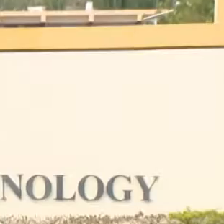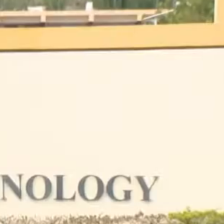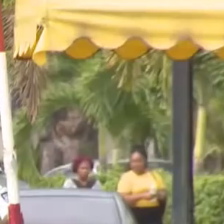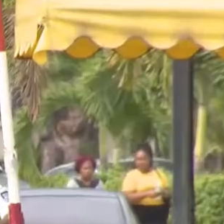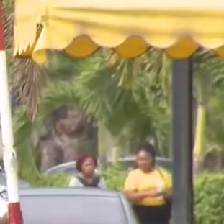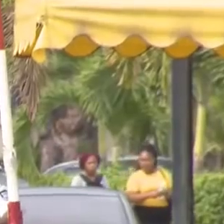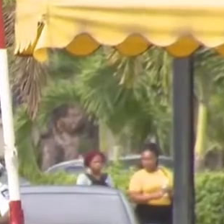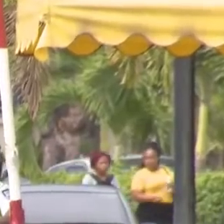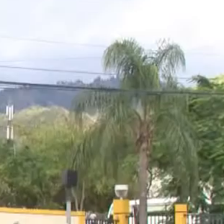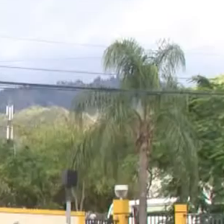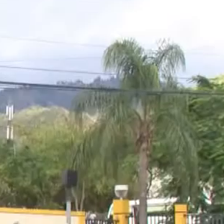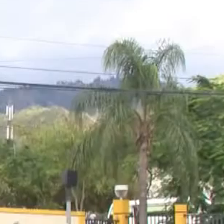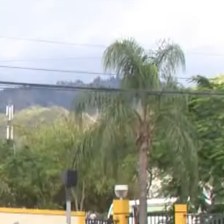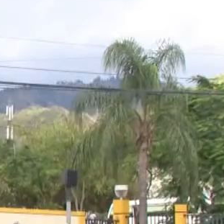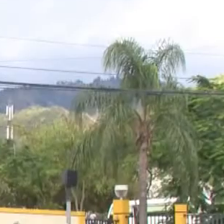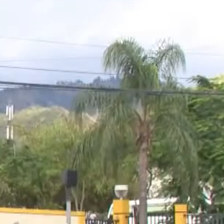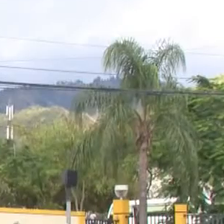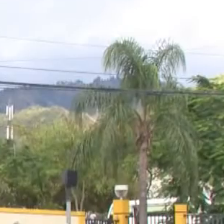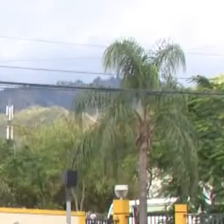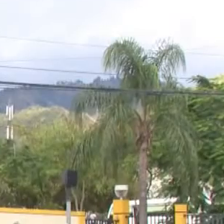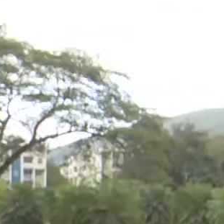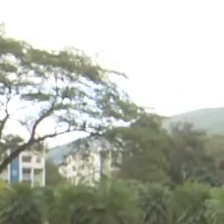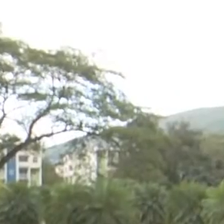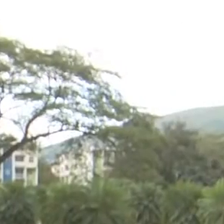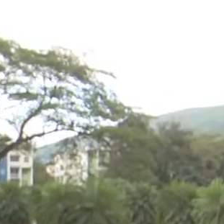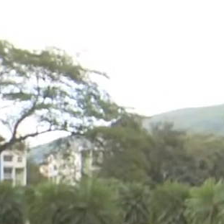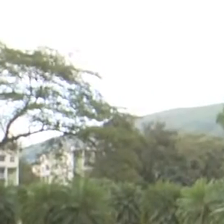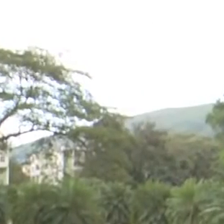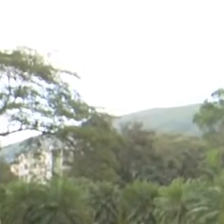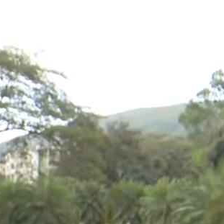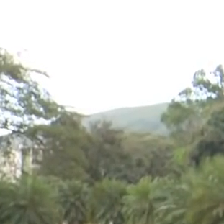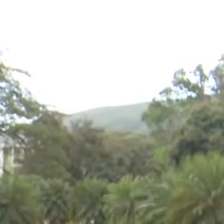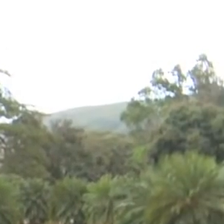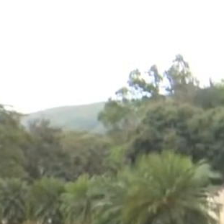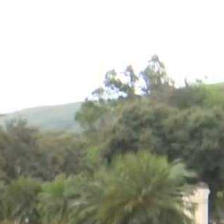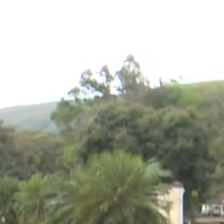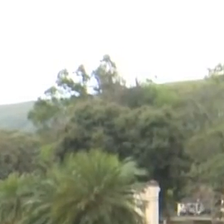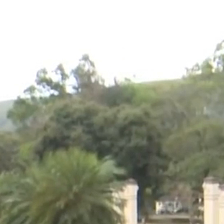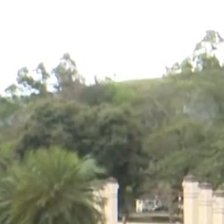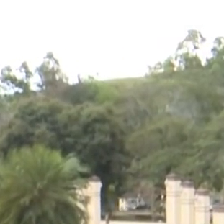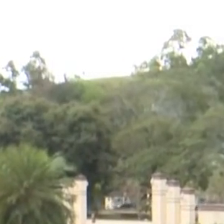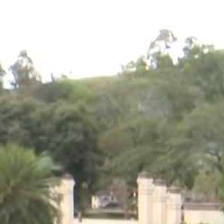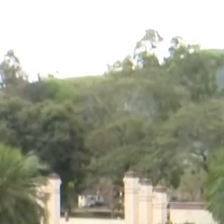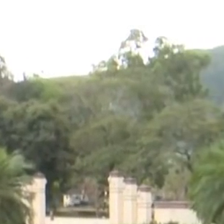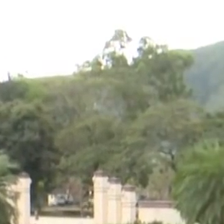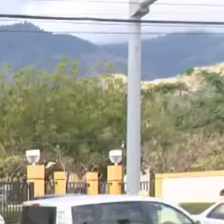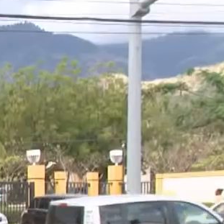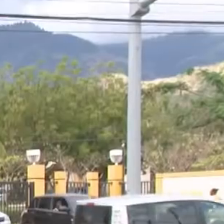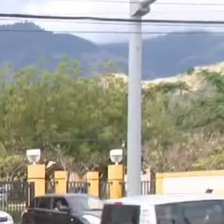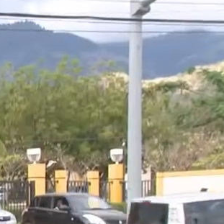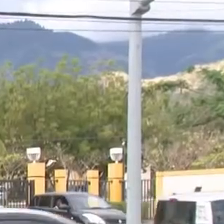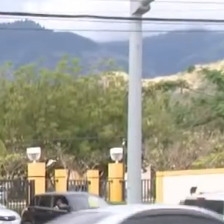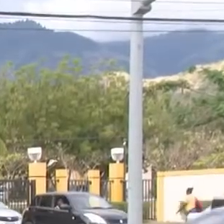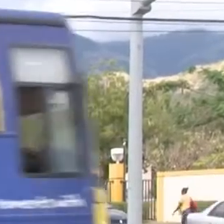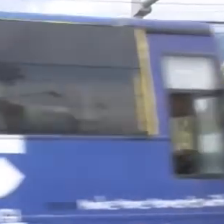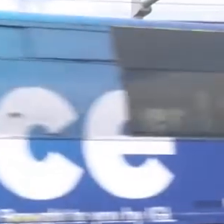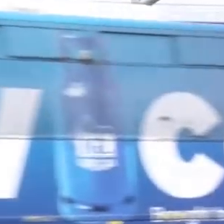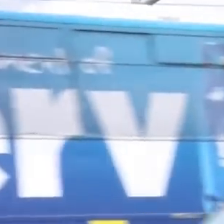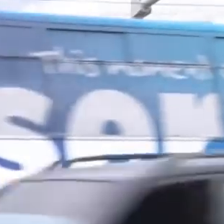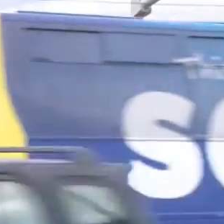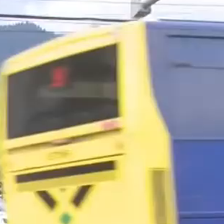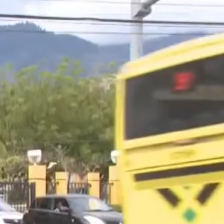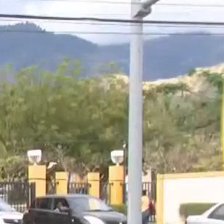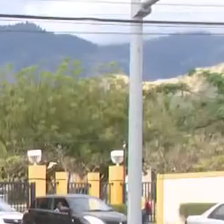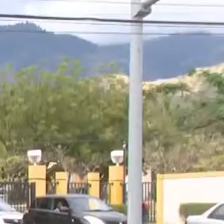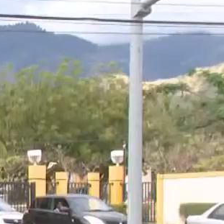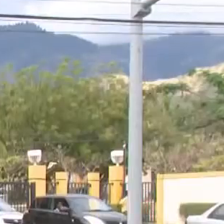COVID-19 has significantly affected tertiary education. Universities and colleges have been adjusting to new